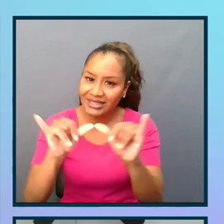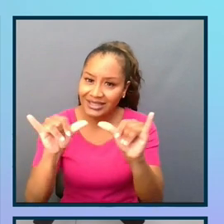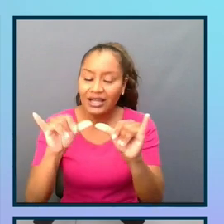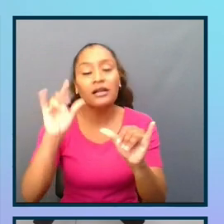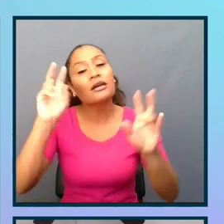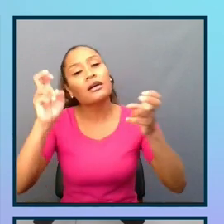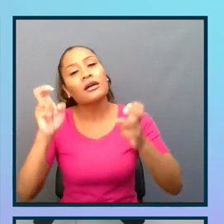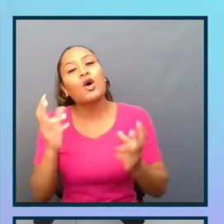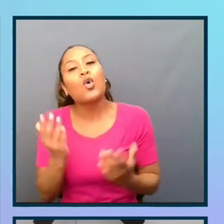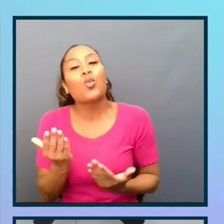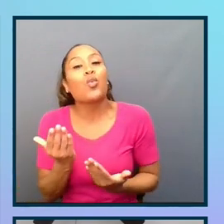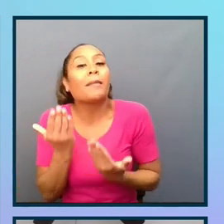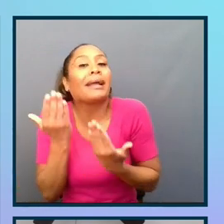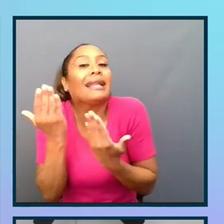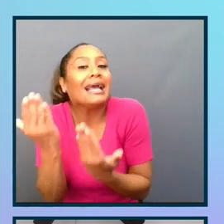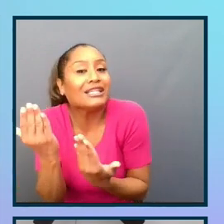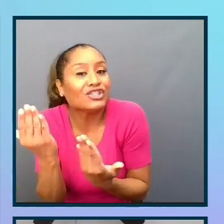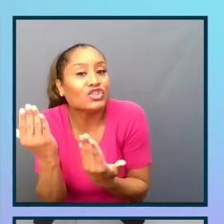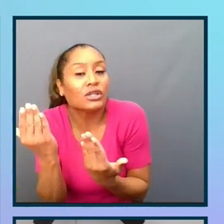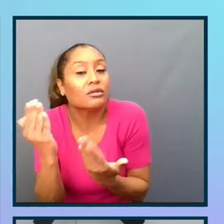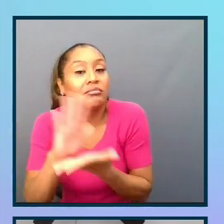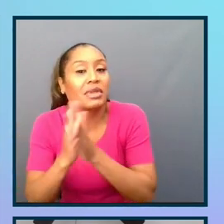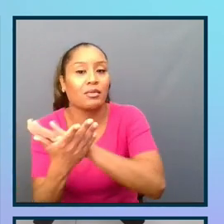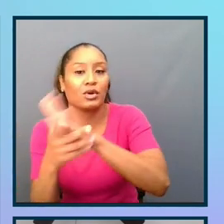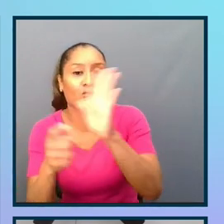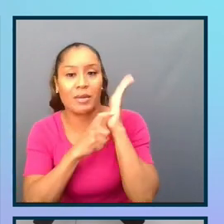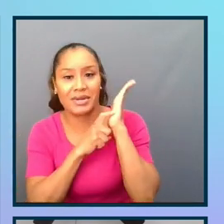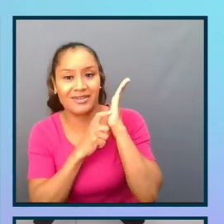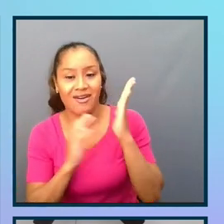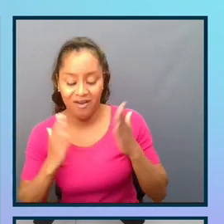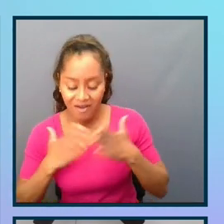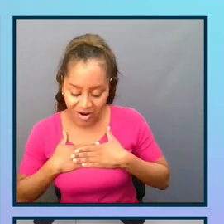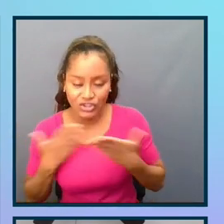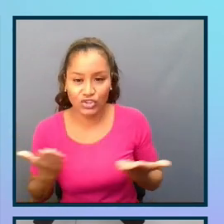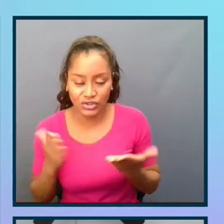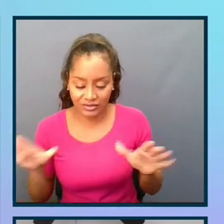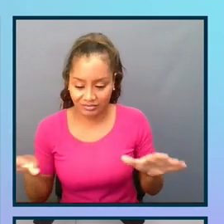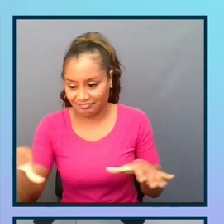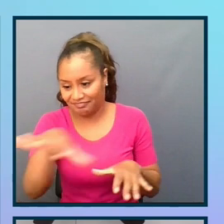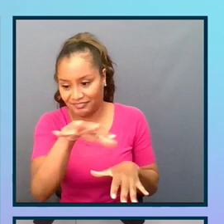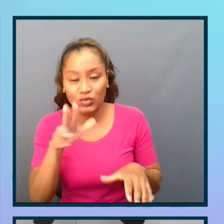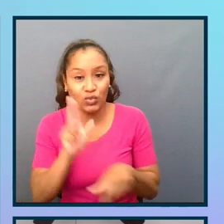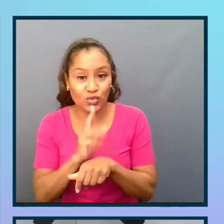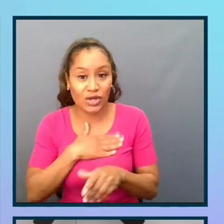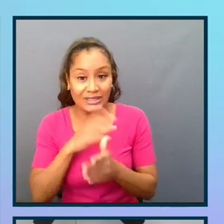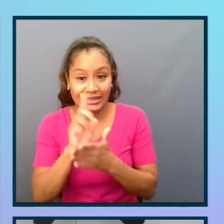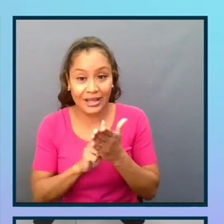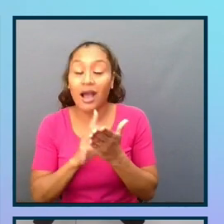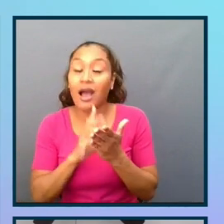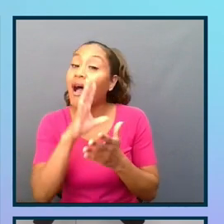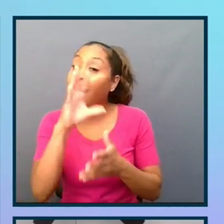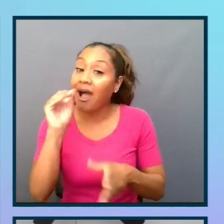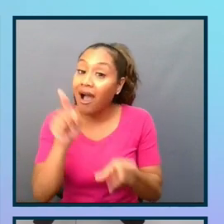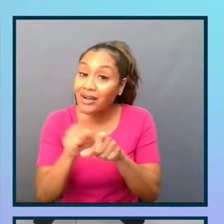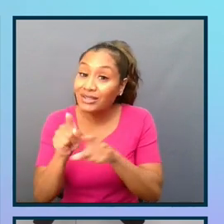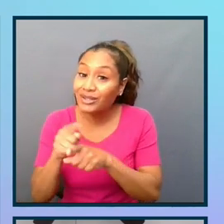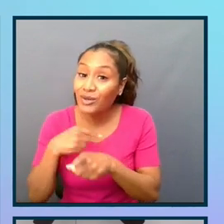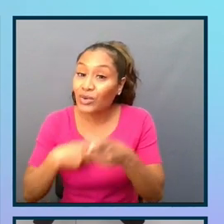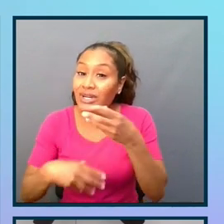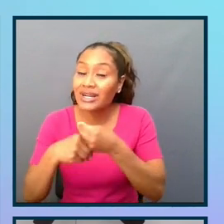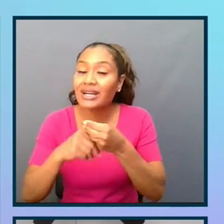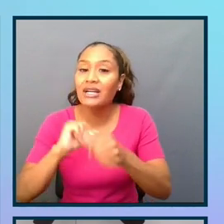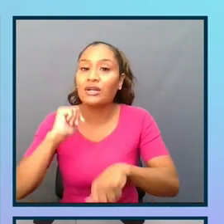a recommendation a requirement for all of our services using the design system. We've even gone as far as to create a